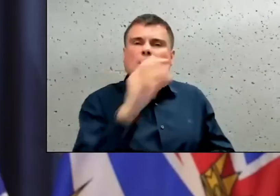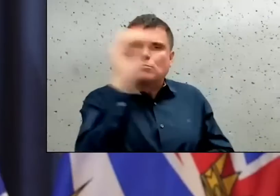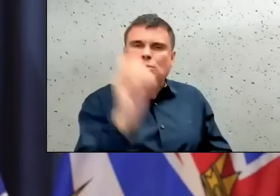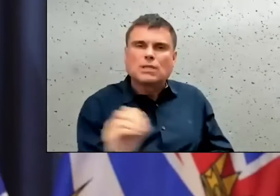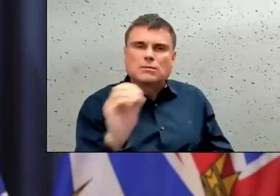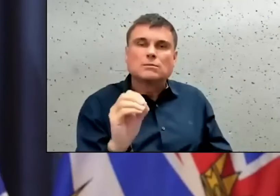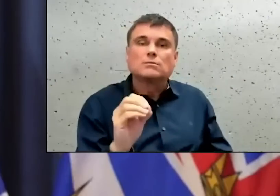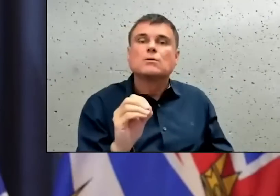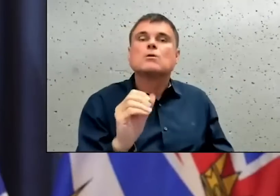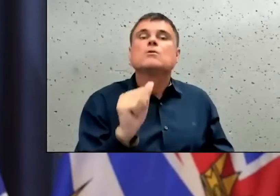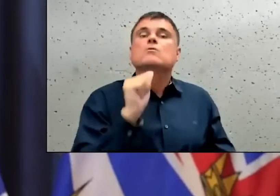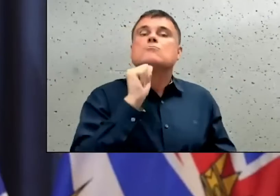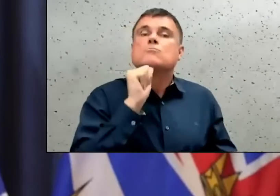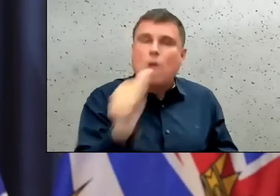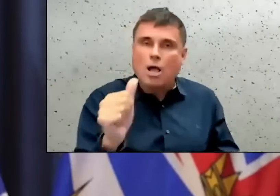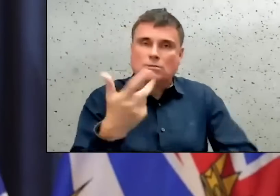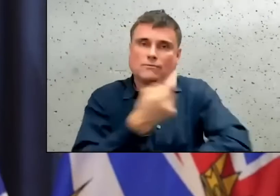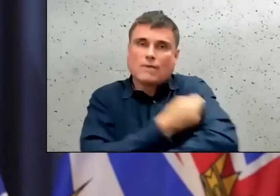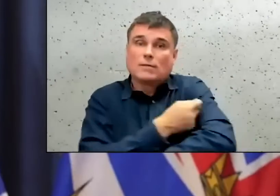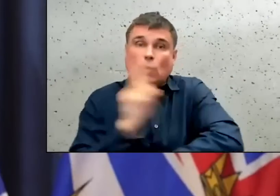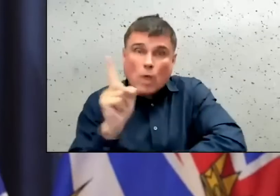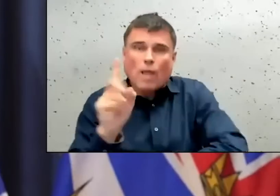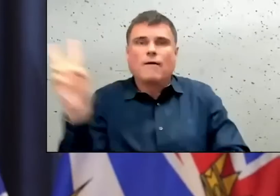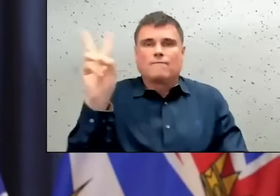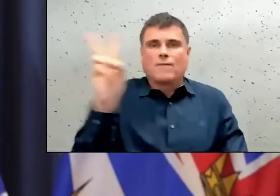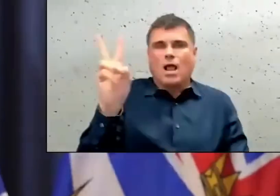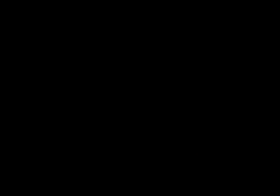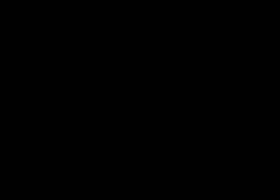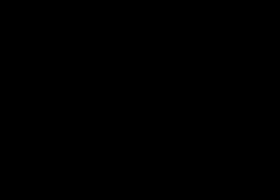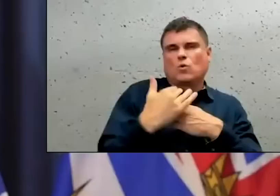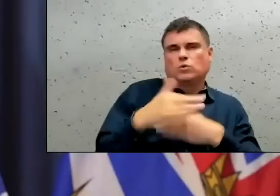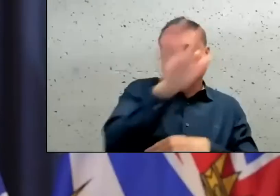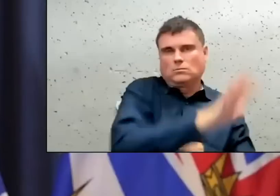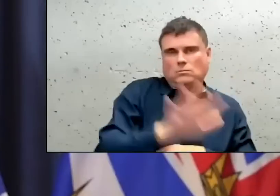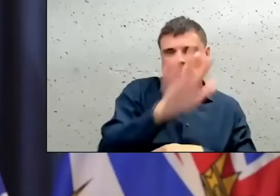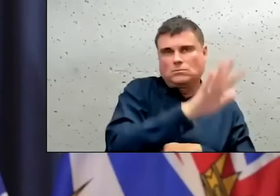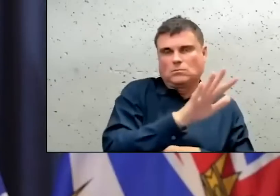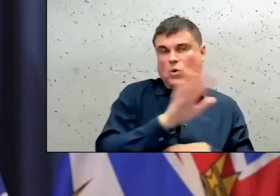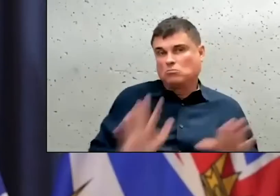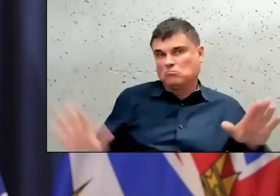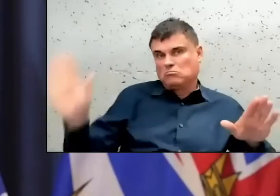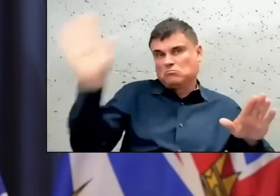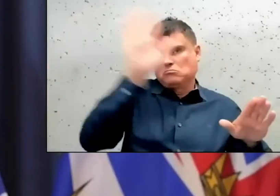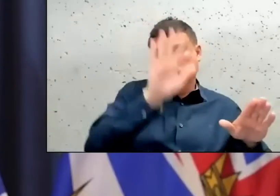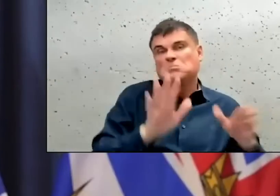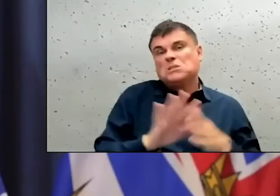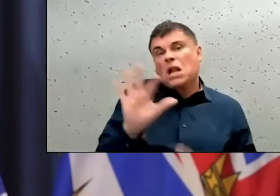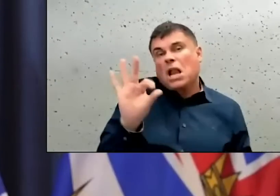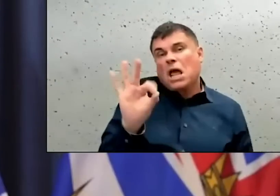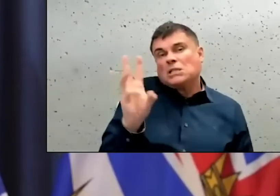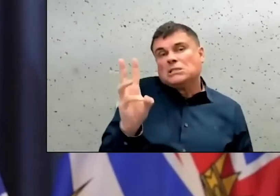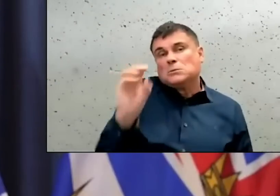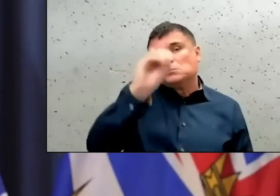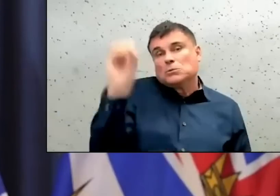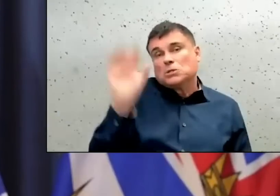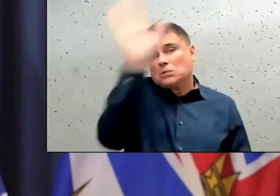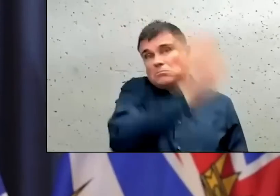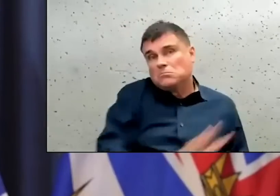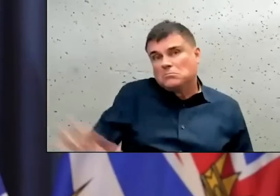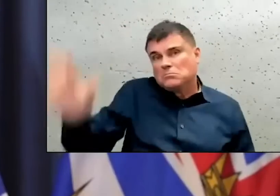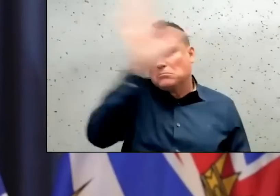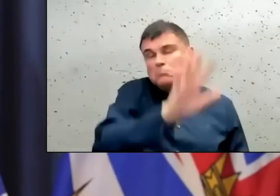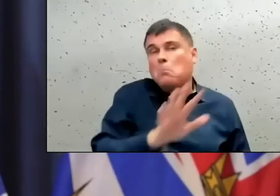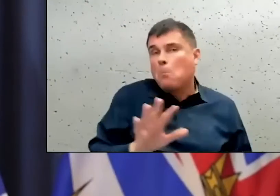in the Vancouver Island Health Authority. So essentially what we're seeing, that 6% mark, is a very similar number to what we saw